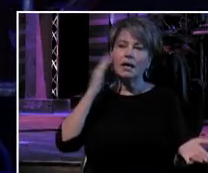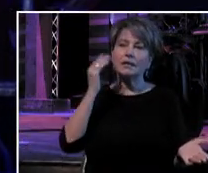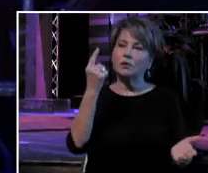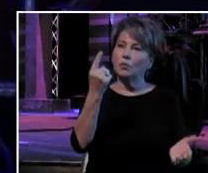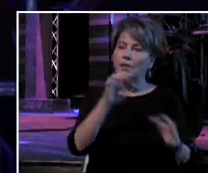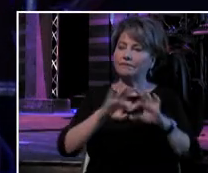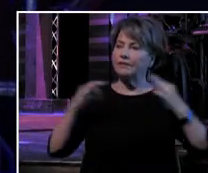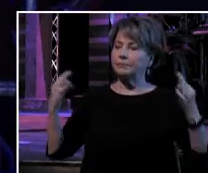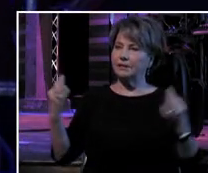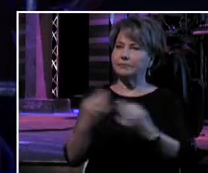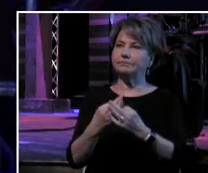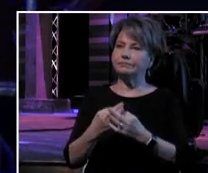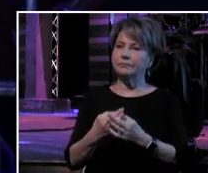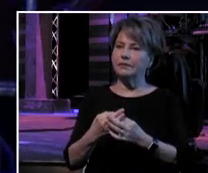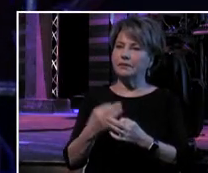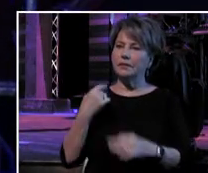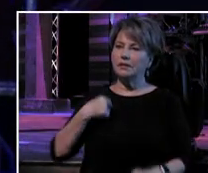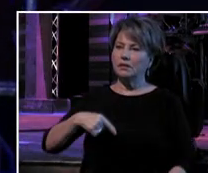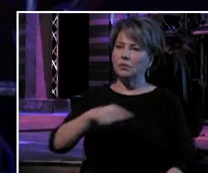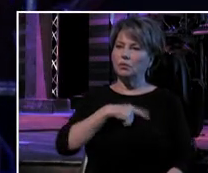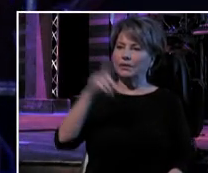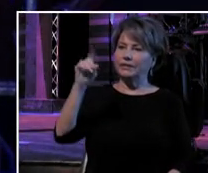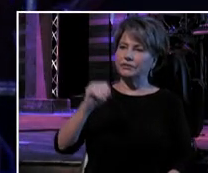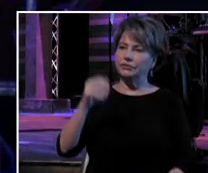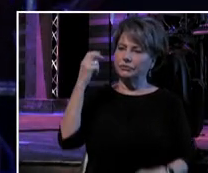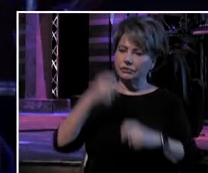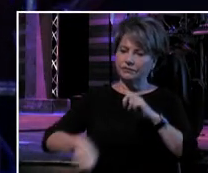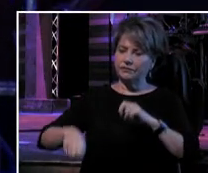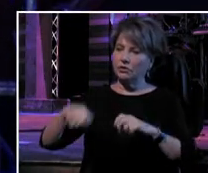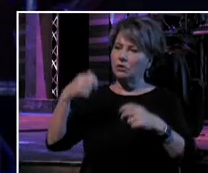their motto: we do difficult things.